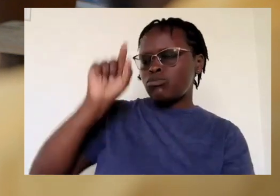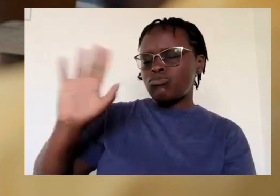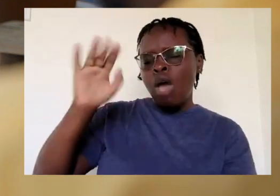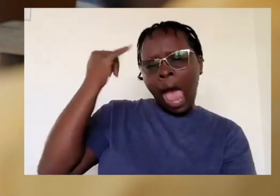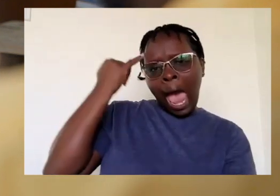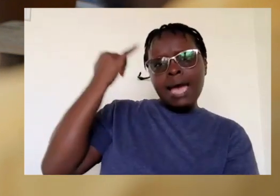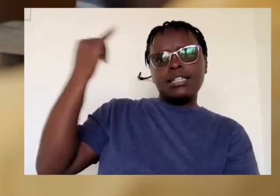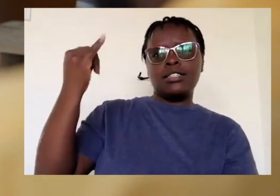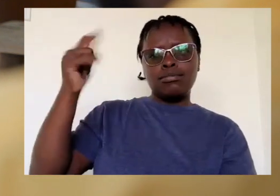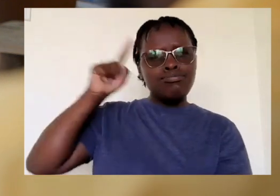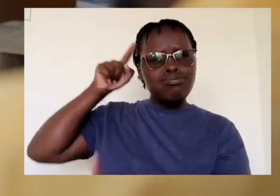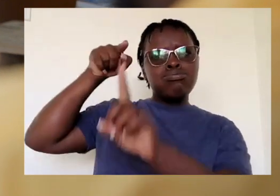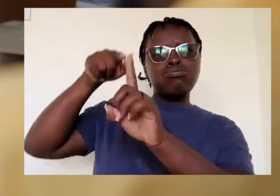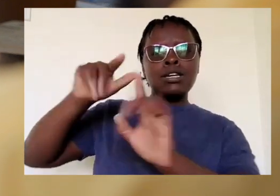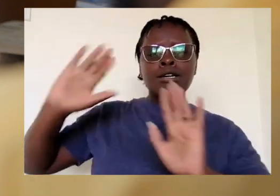effort to